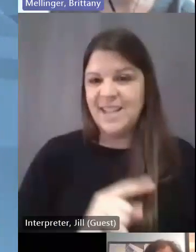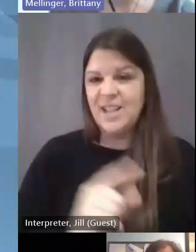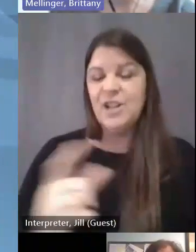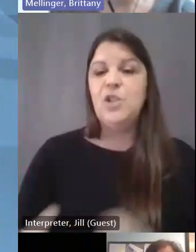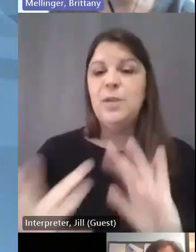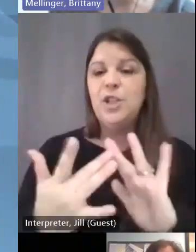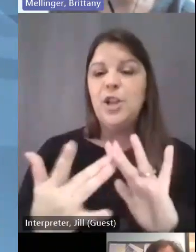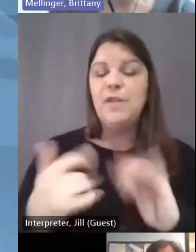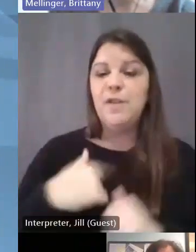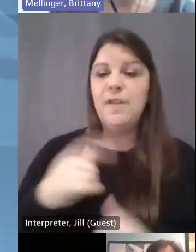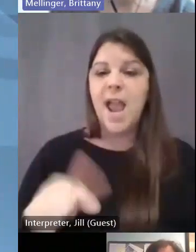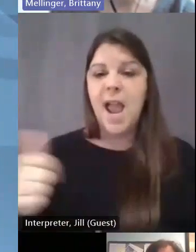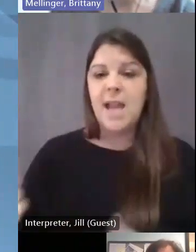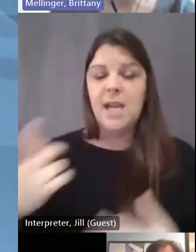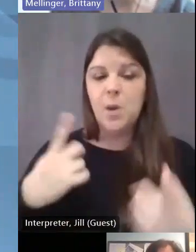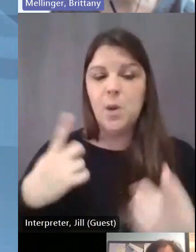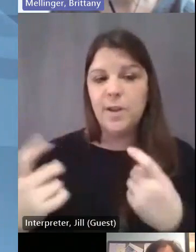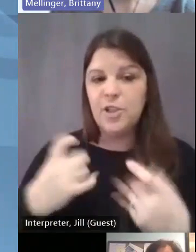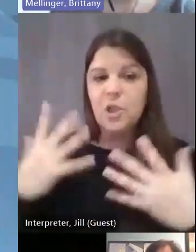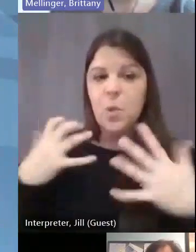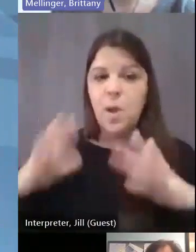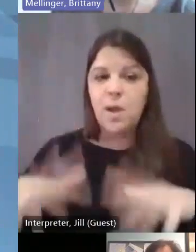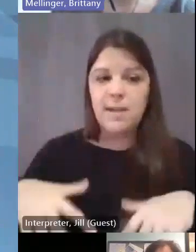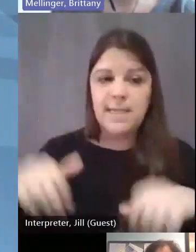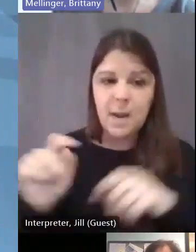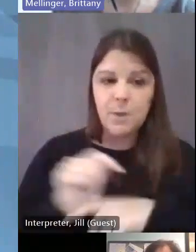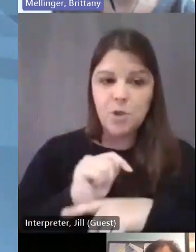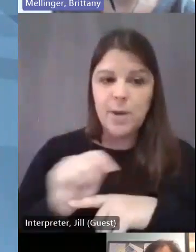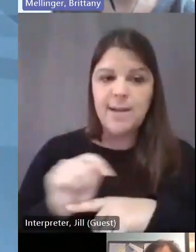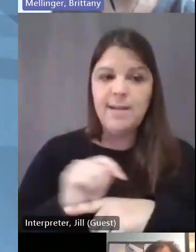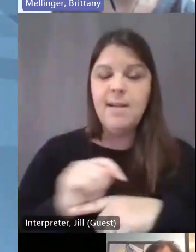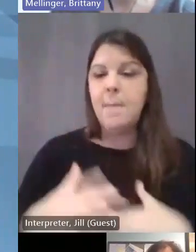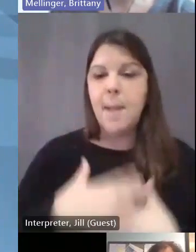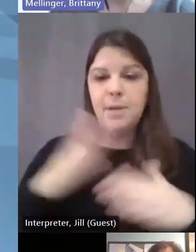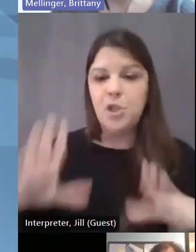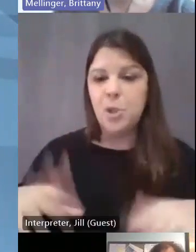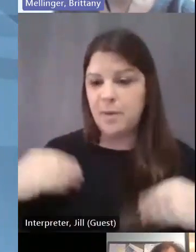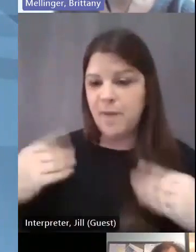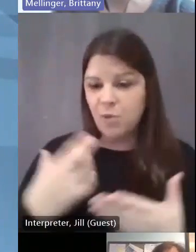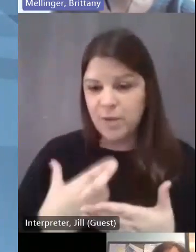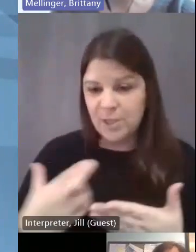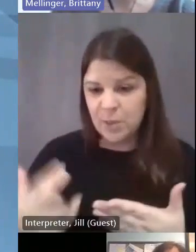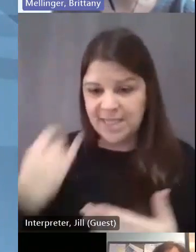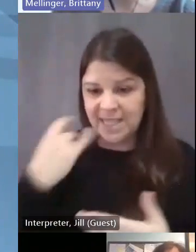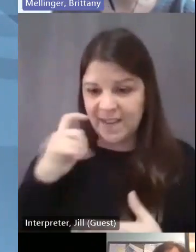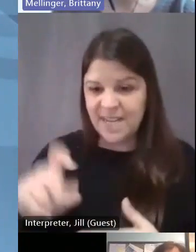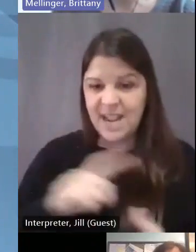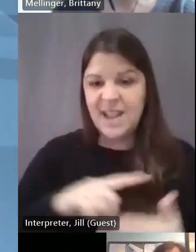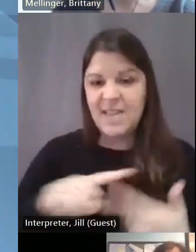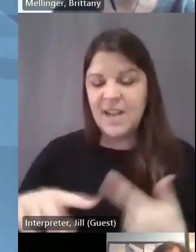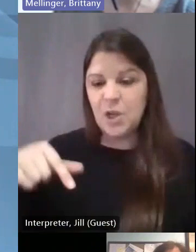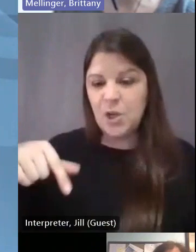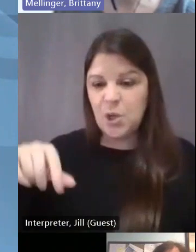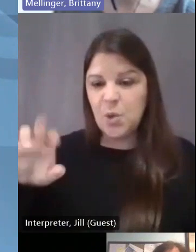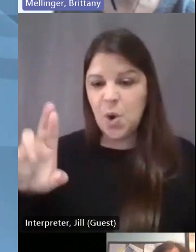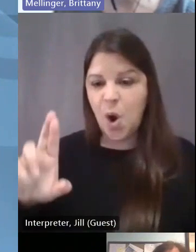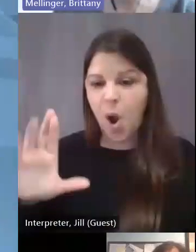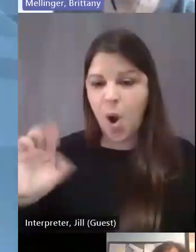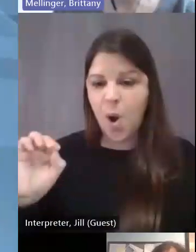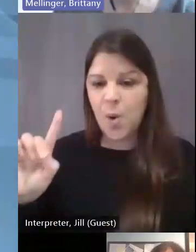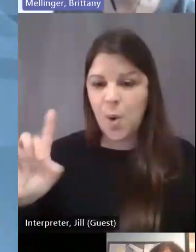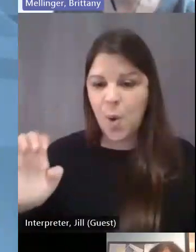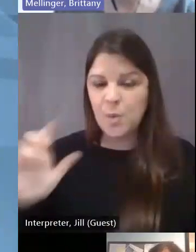have further questions, you'd like training, other resources. I'm happy to provide that to you. You can see there's a QR screen